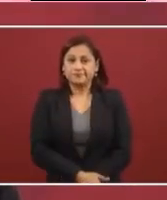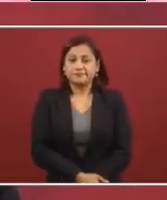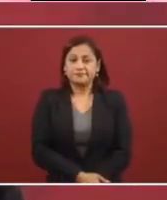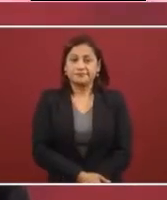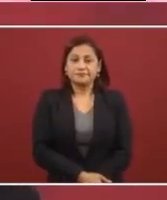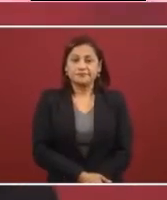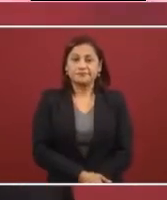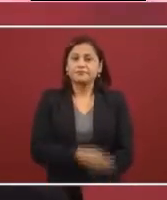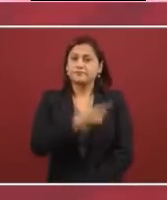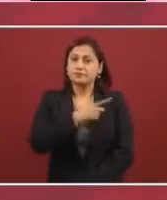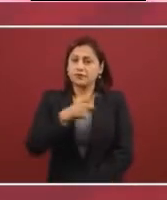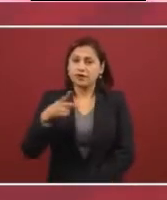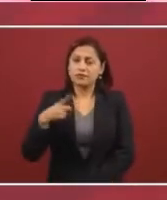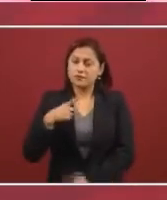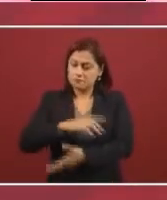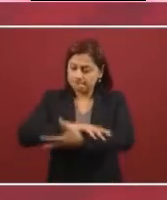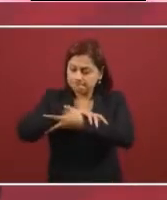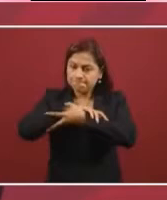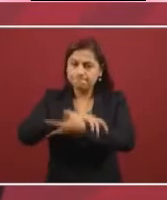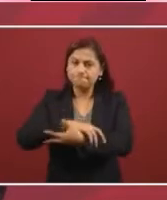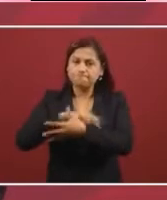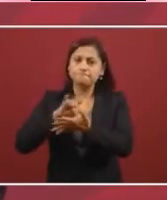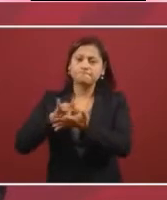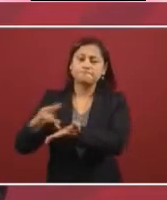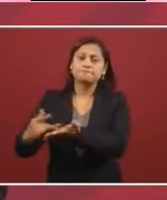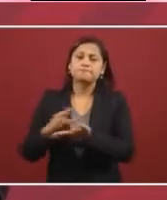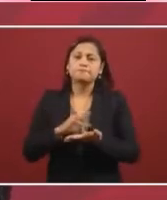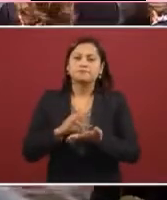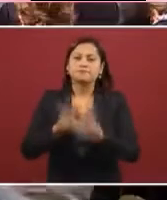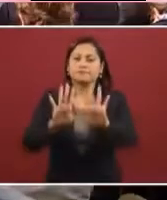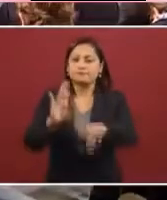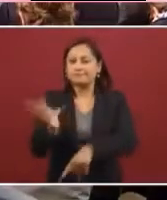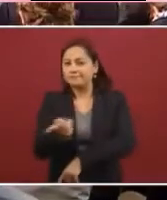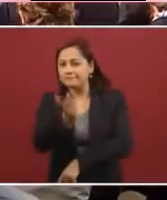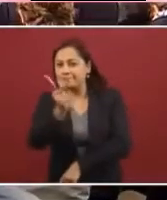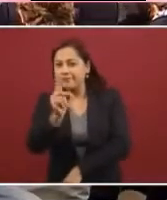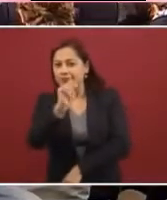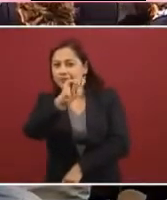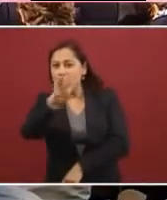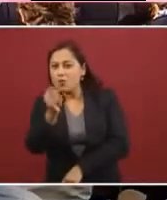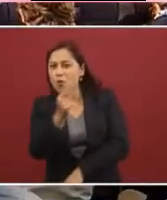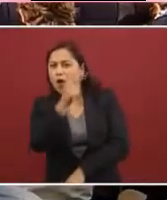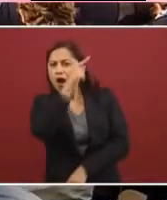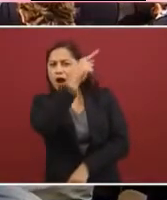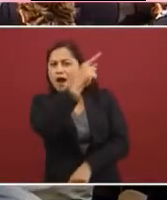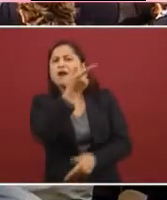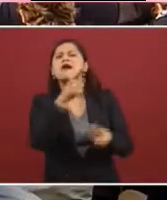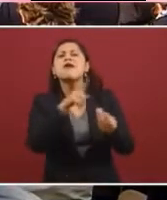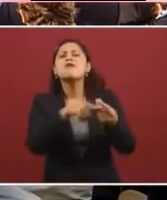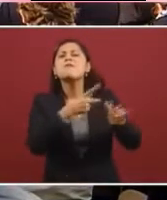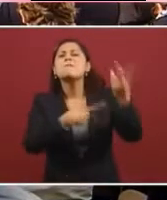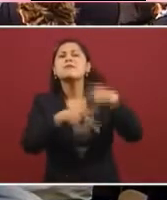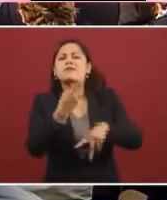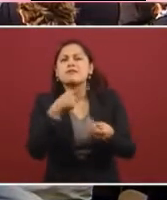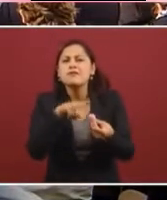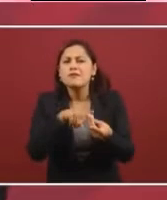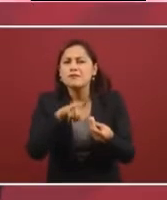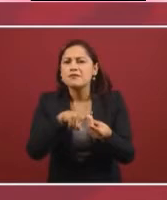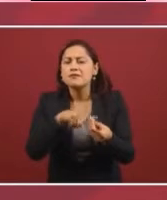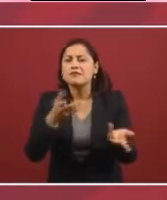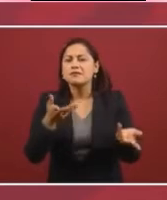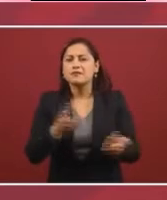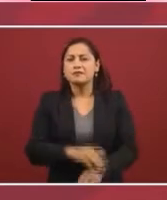We have to have solidarity. So where are the people from Tijuana from? Let's